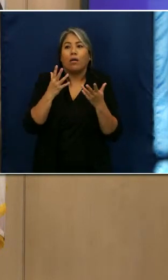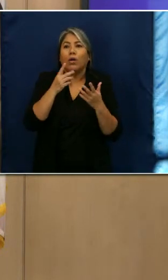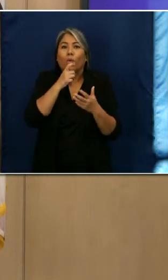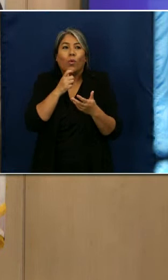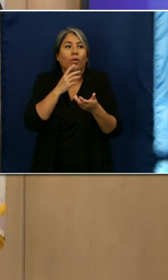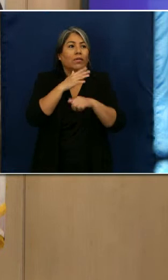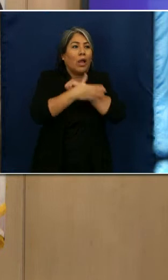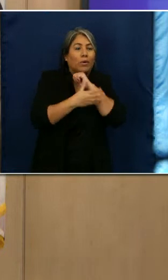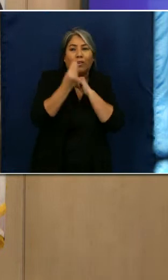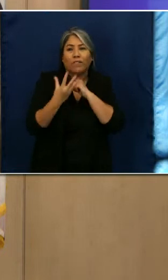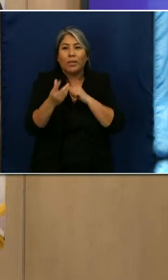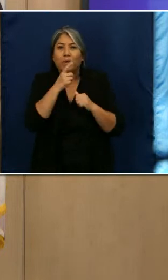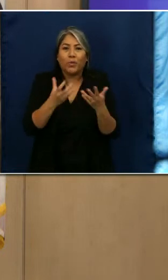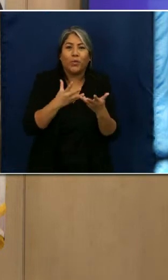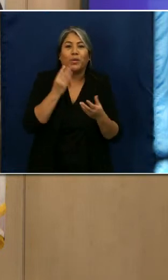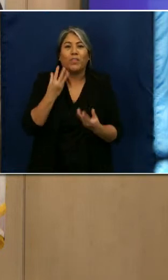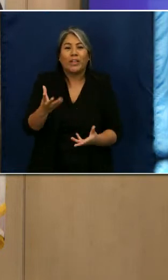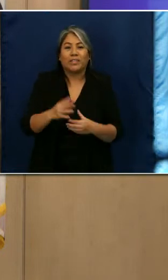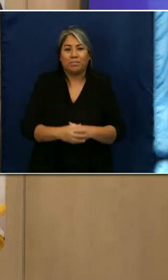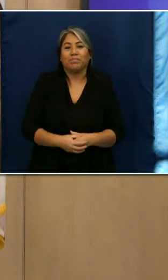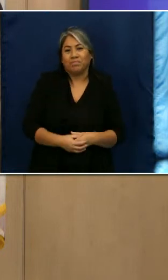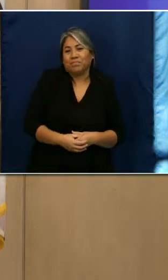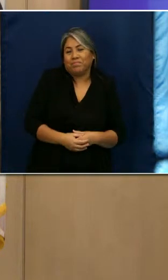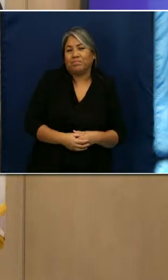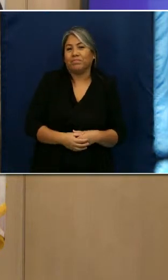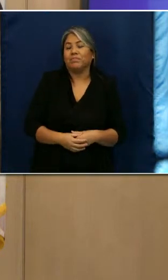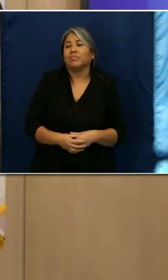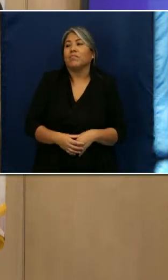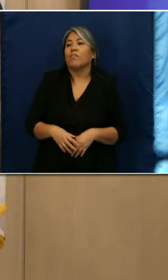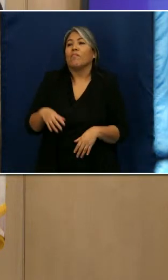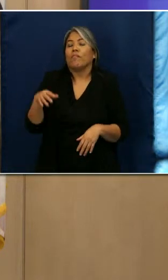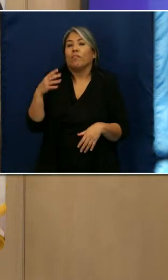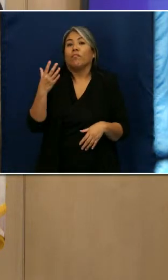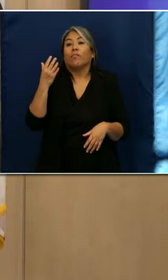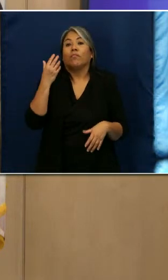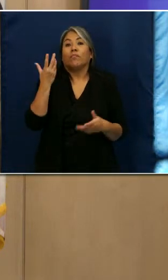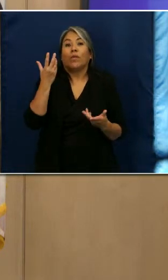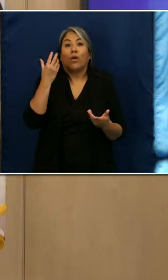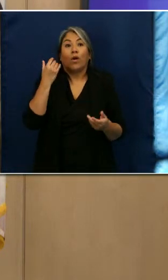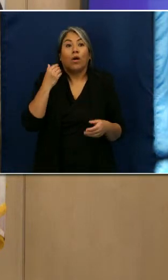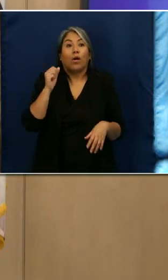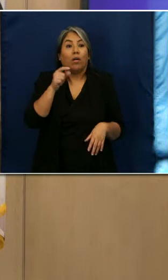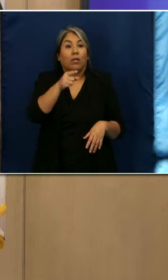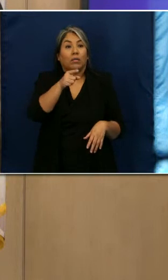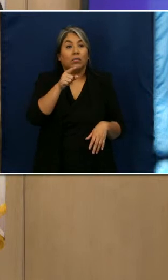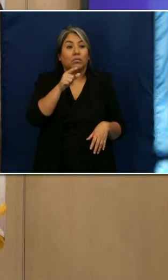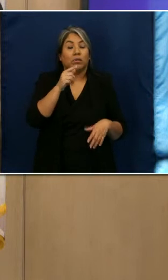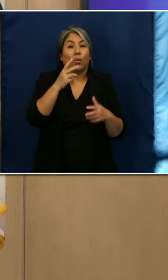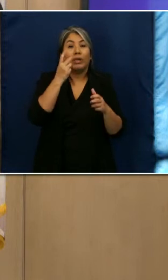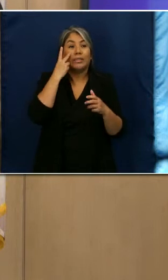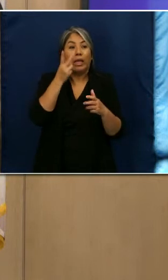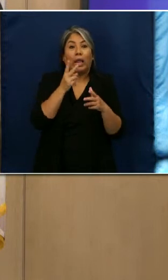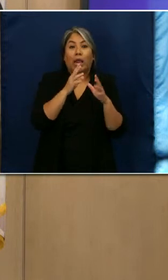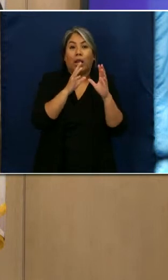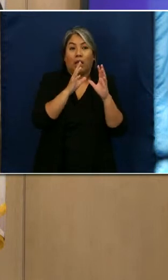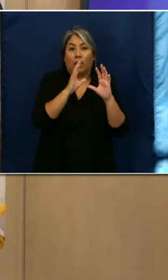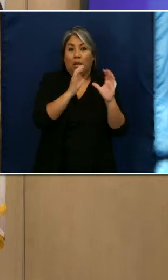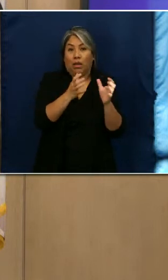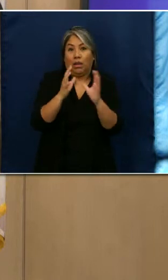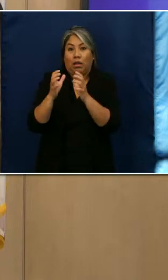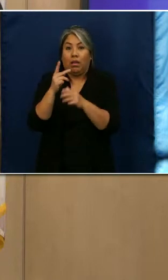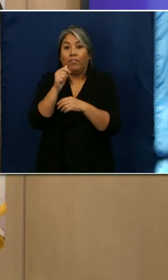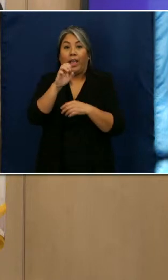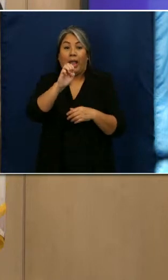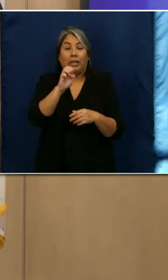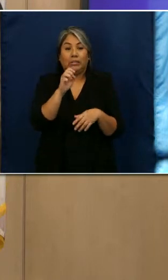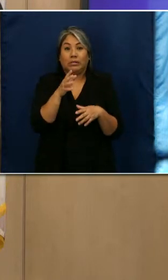notify them? So if staff could put up the phases for vaccination, the general